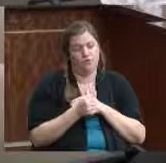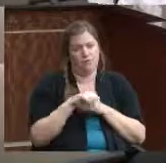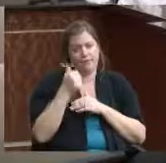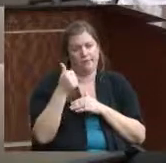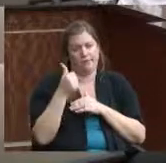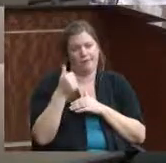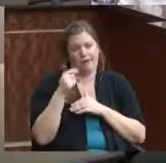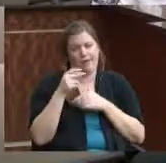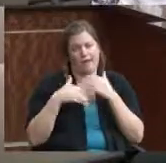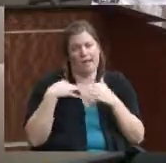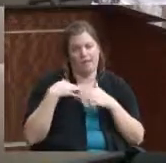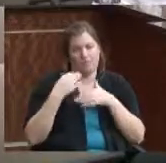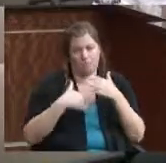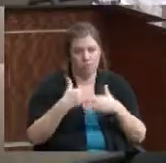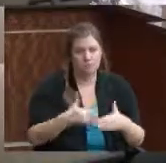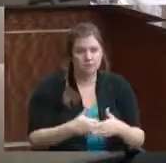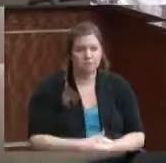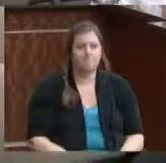another application process.